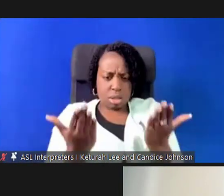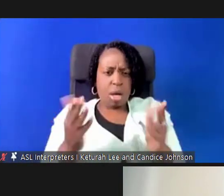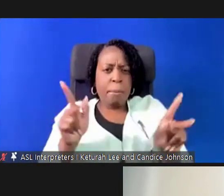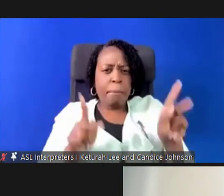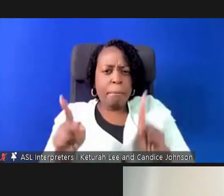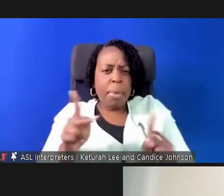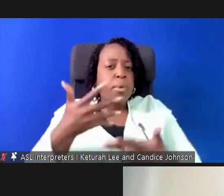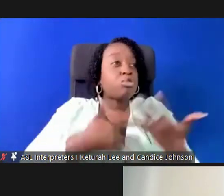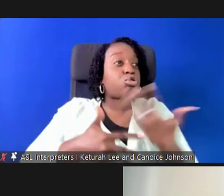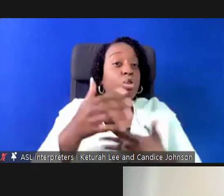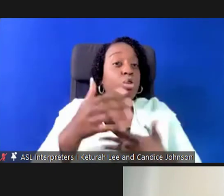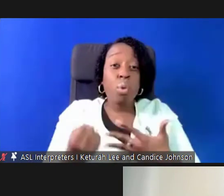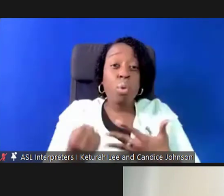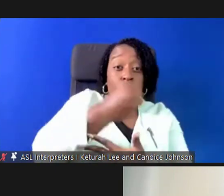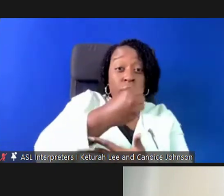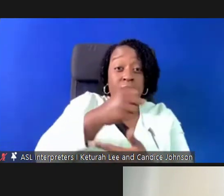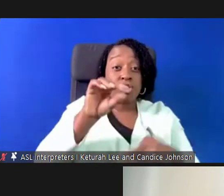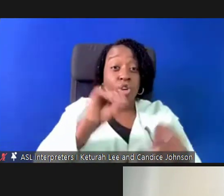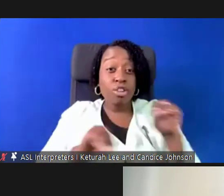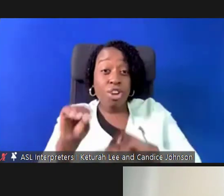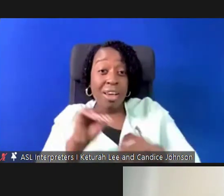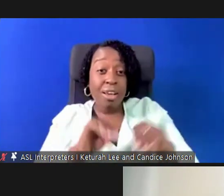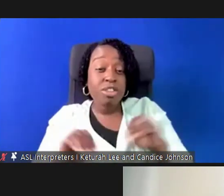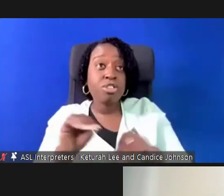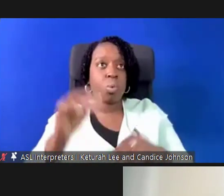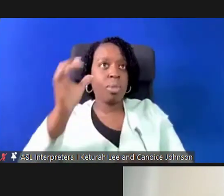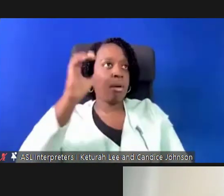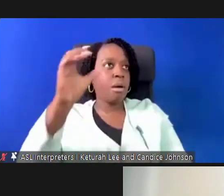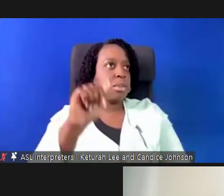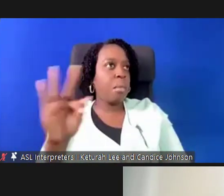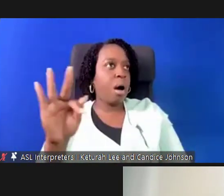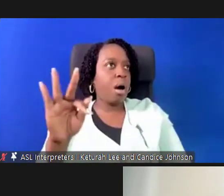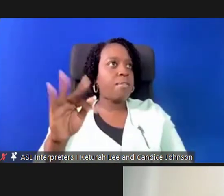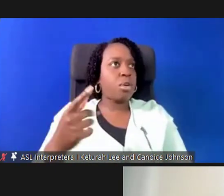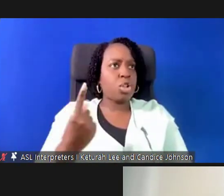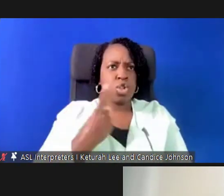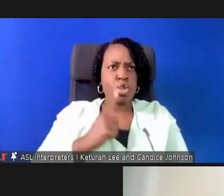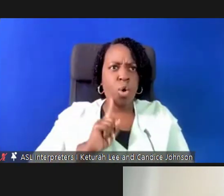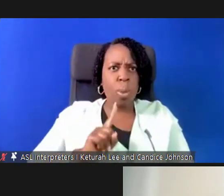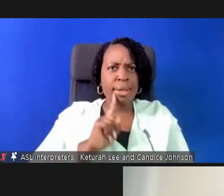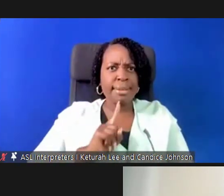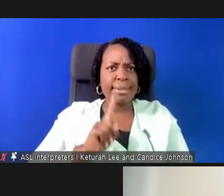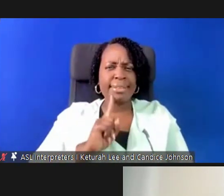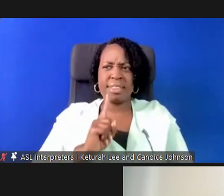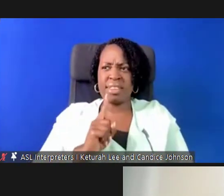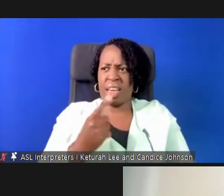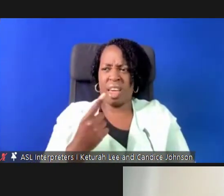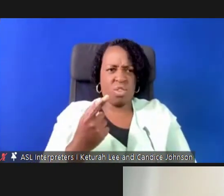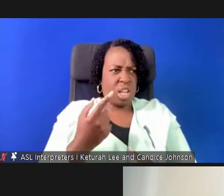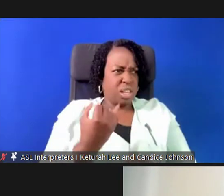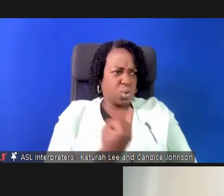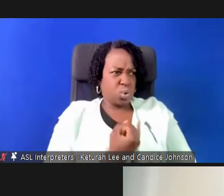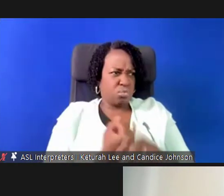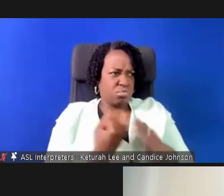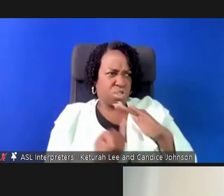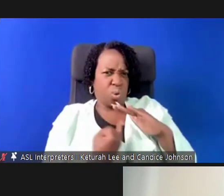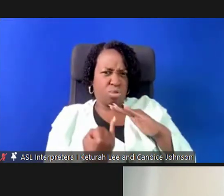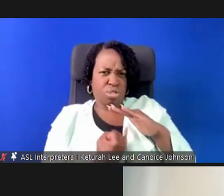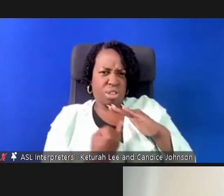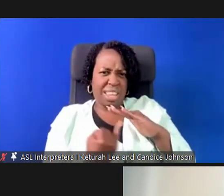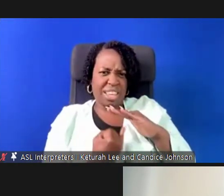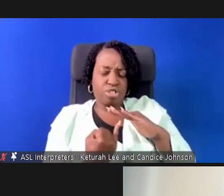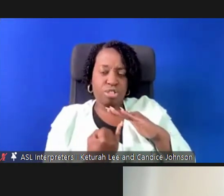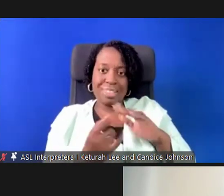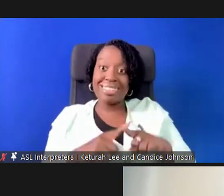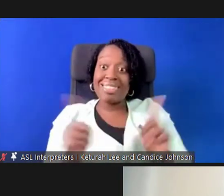be changing, when the concepts of loneliness and isolation may be slightly different compared to earlier in the lifespan. So I think we need to